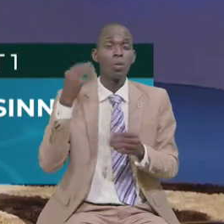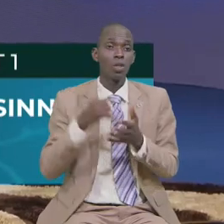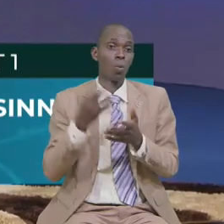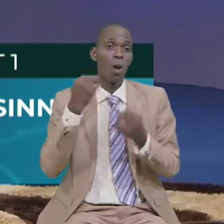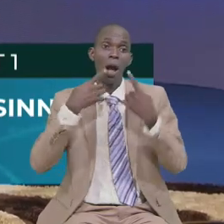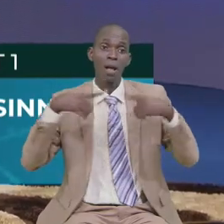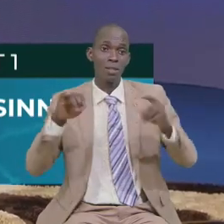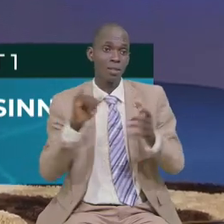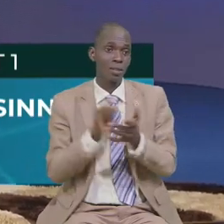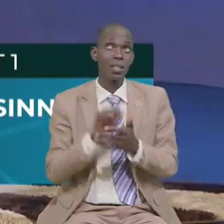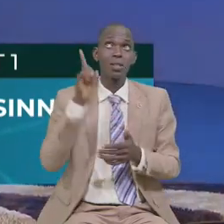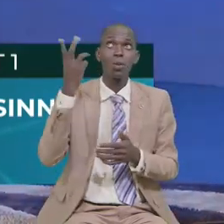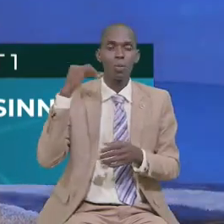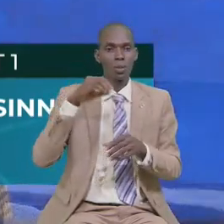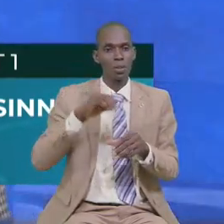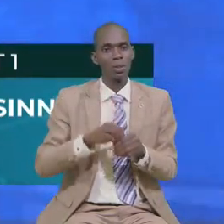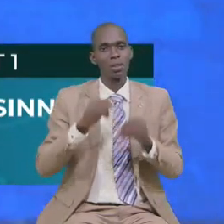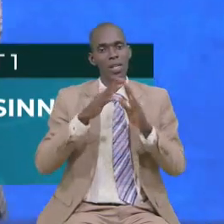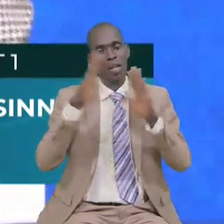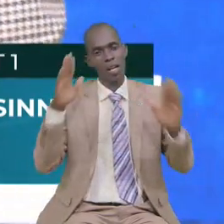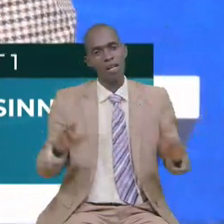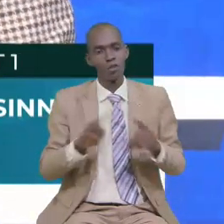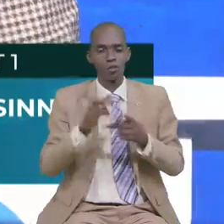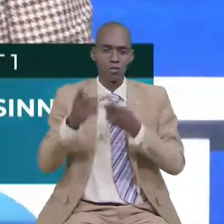visit Capernaum.